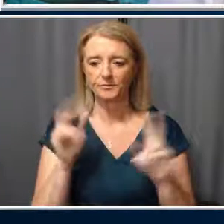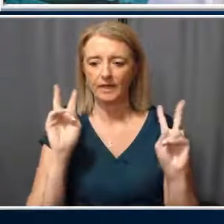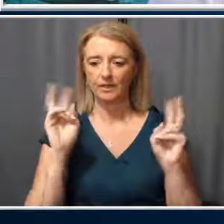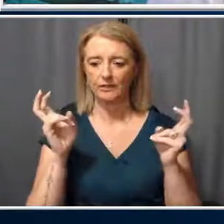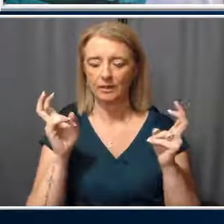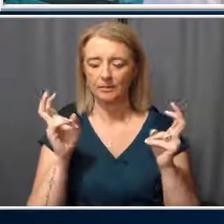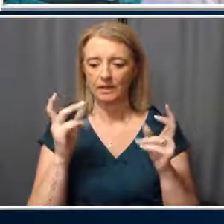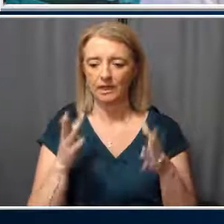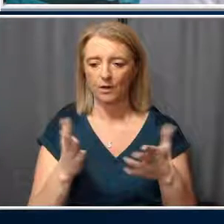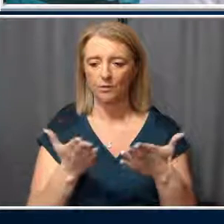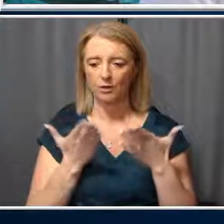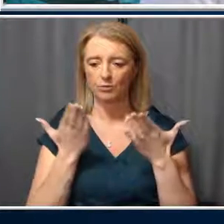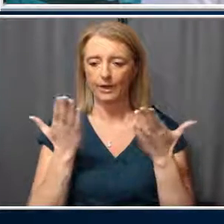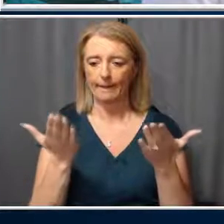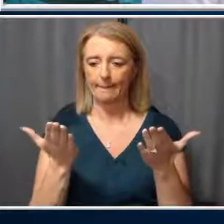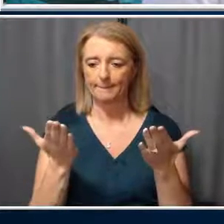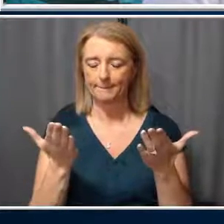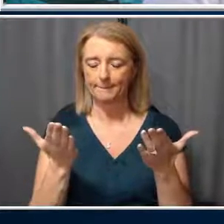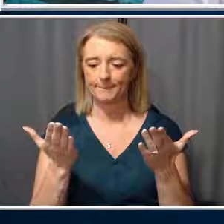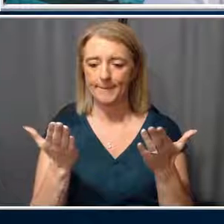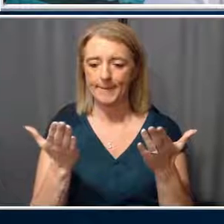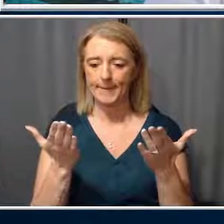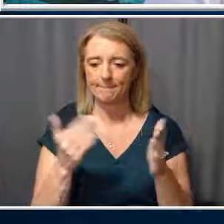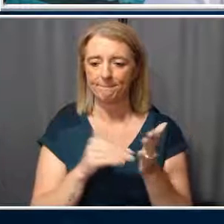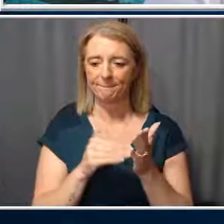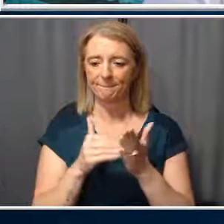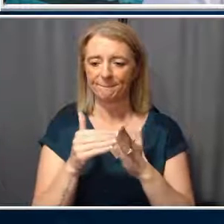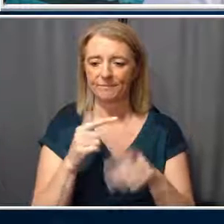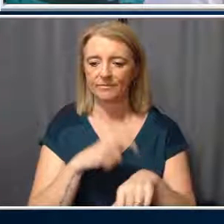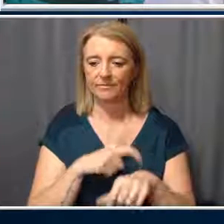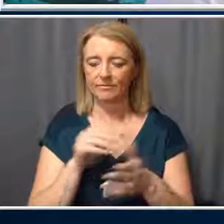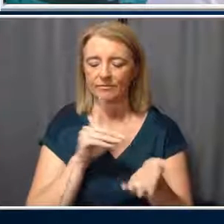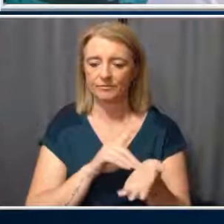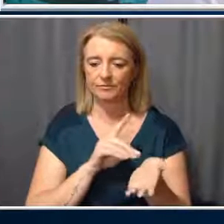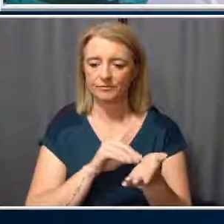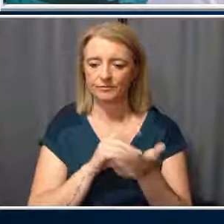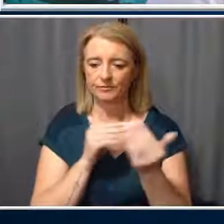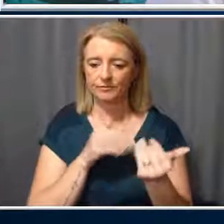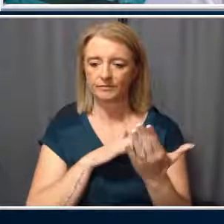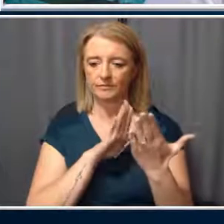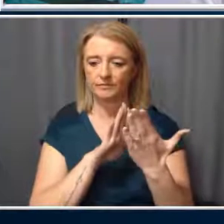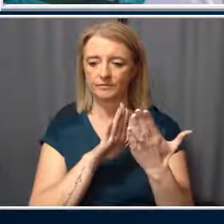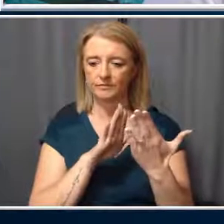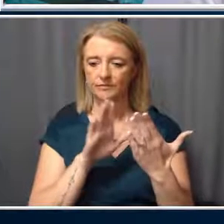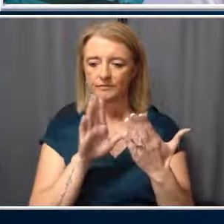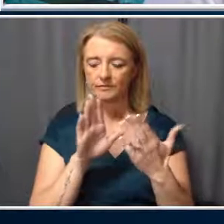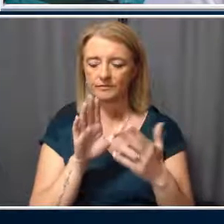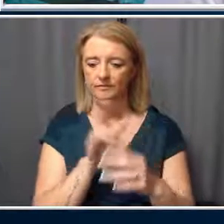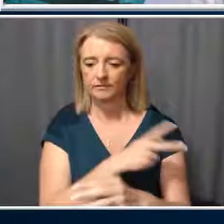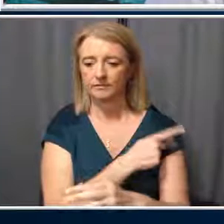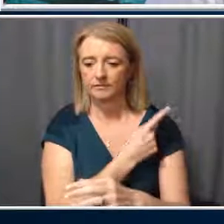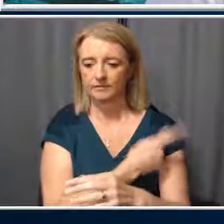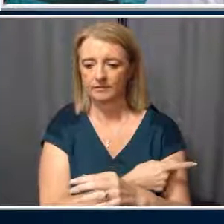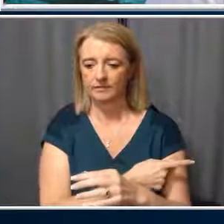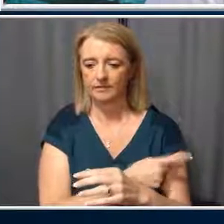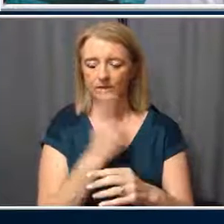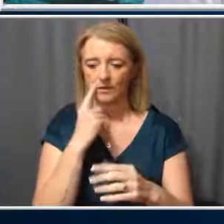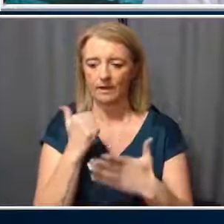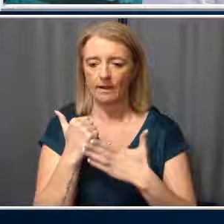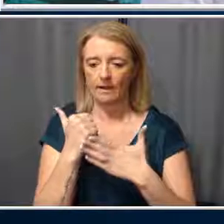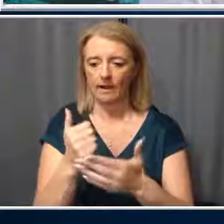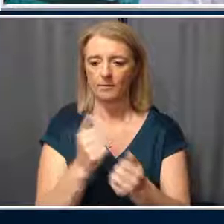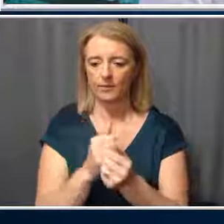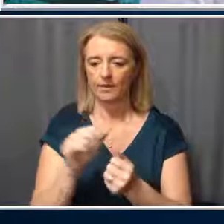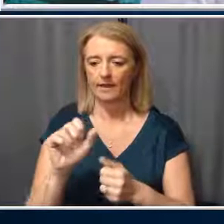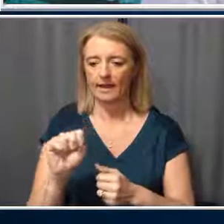was an interesting one, and I think we've all had friends, we all hear, and I certainly do, oh, I'm going to go to the doctor and get a Z-Pak because I've had a cough for 3 or 4